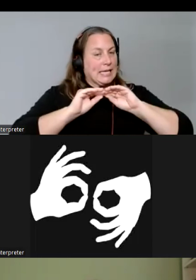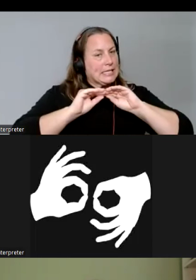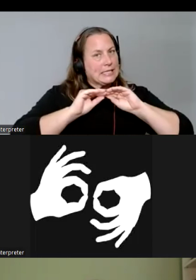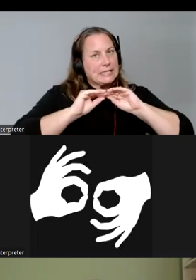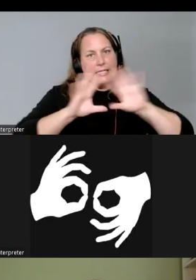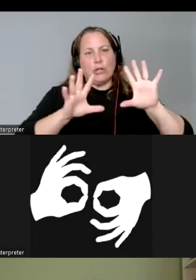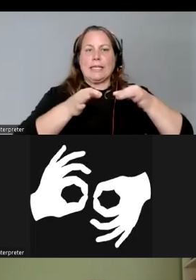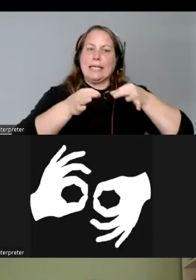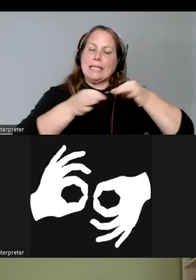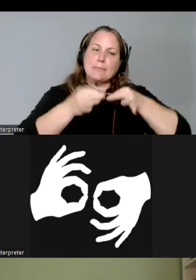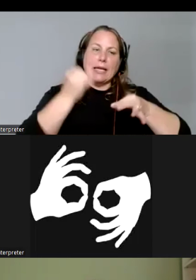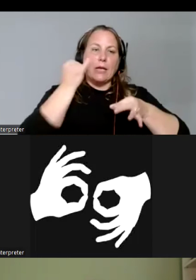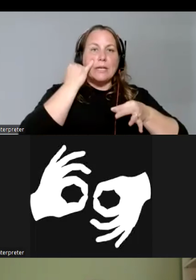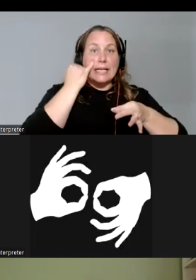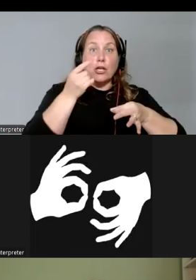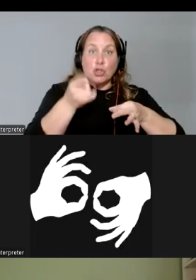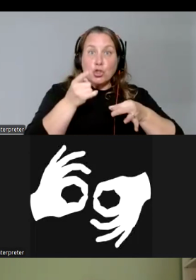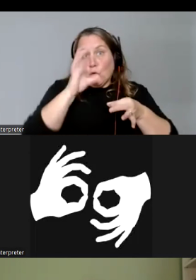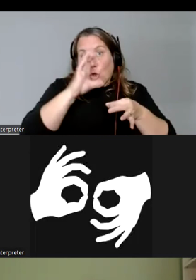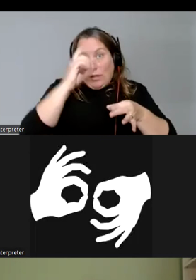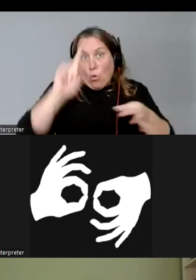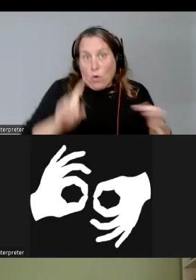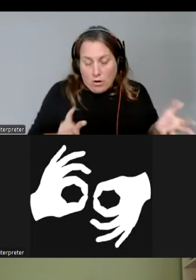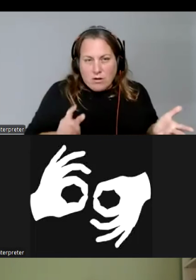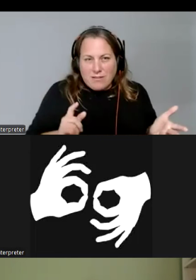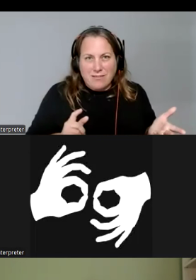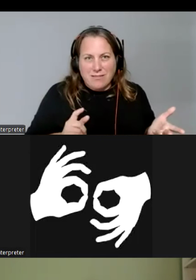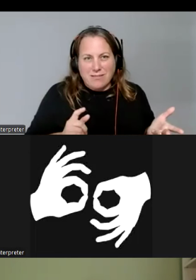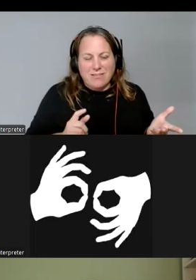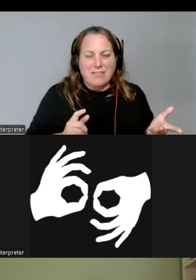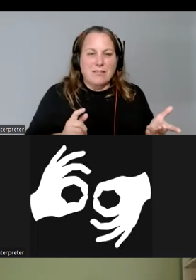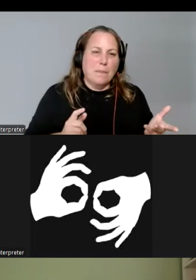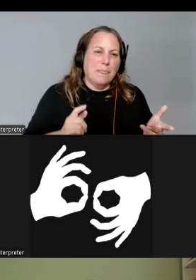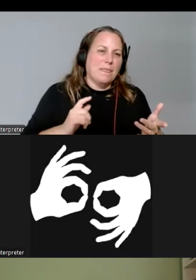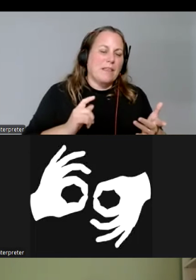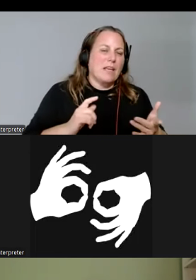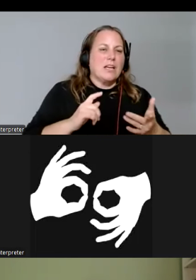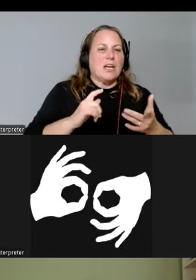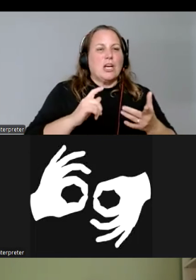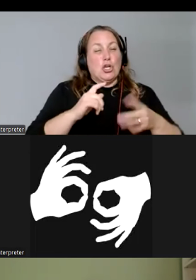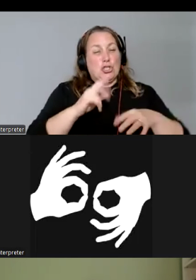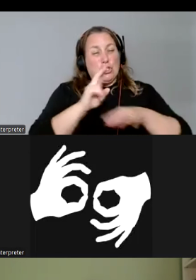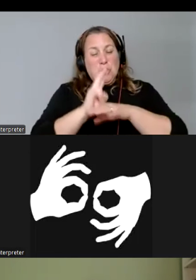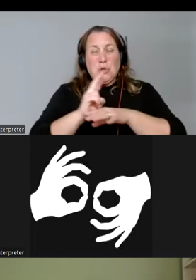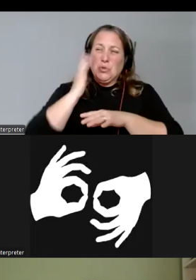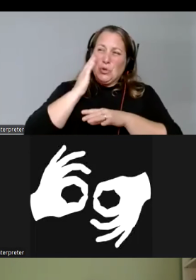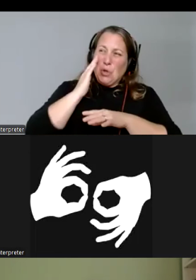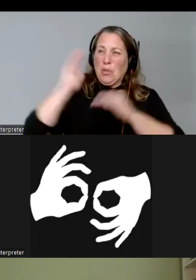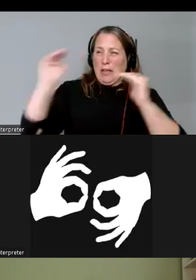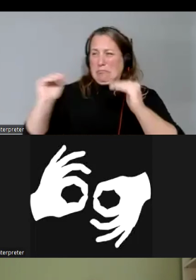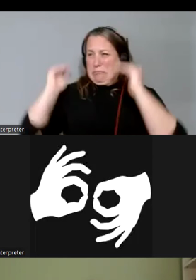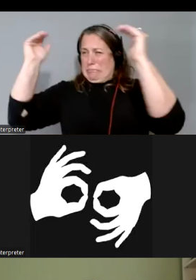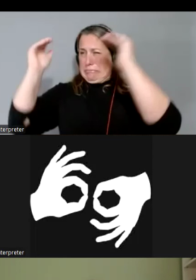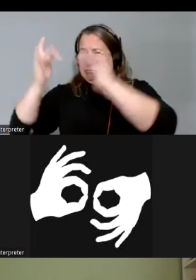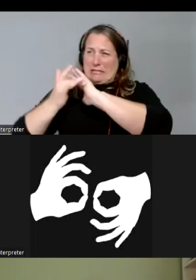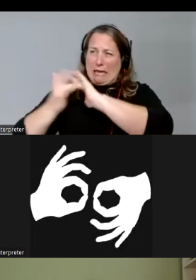and avoid using maybe very highly disciplined specific language, and kind of understand that